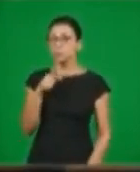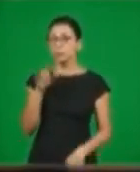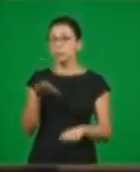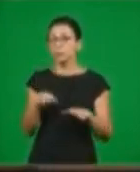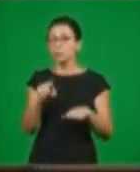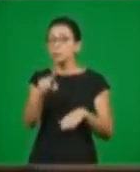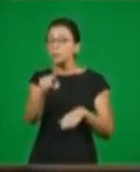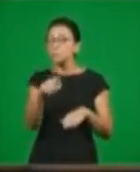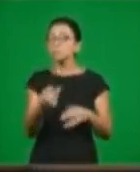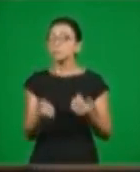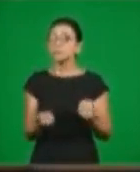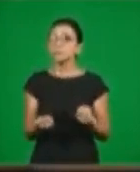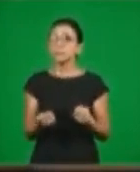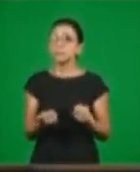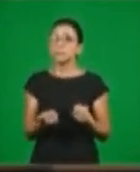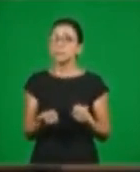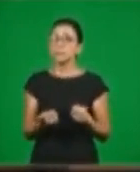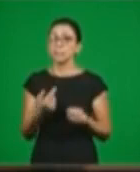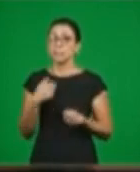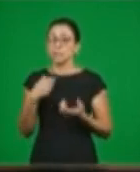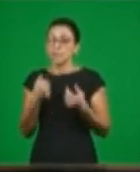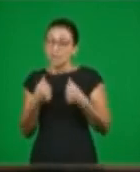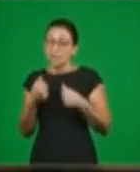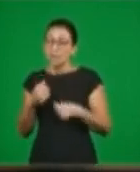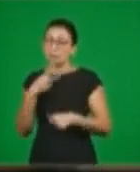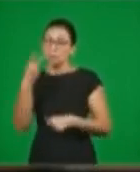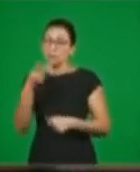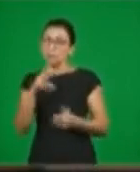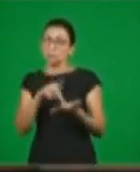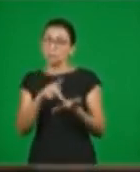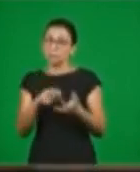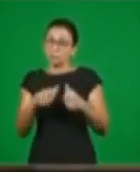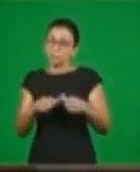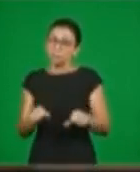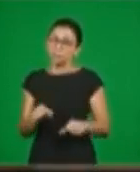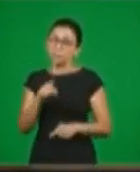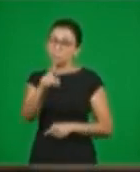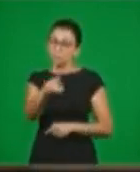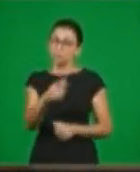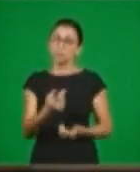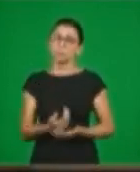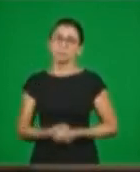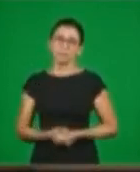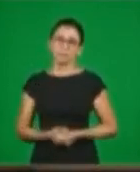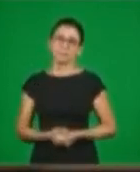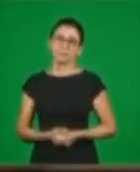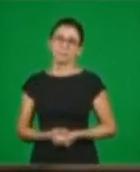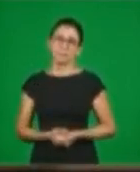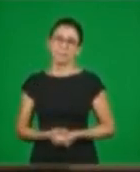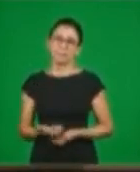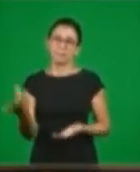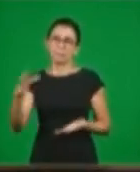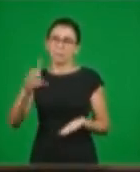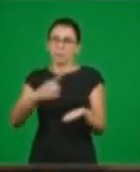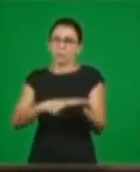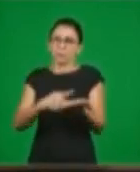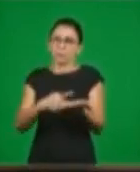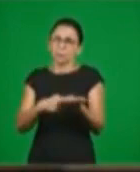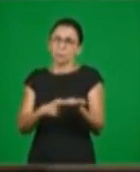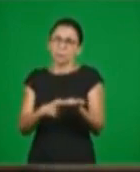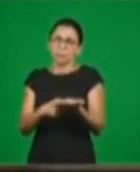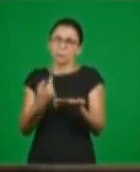goes. I'll say, tell them the truth. And you that doesn't want the truth, you can go to heaven.